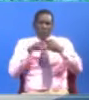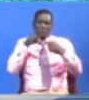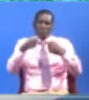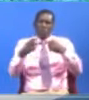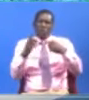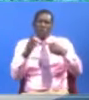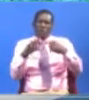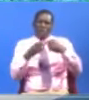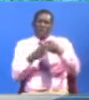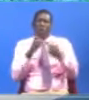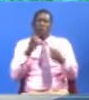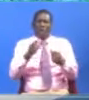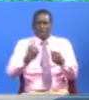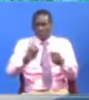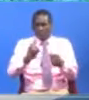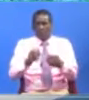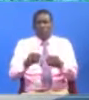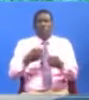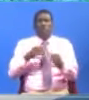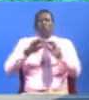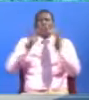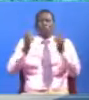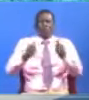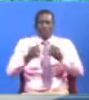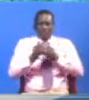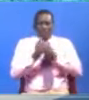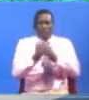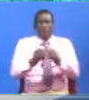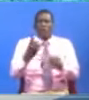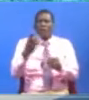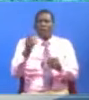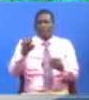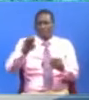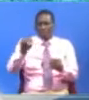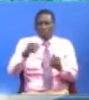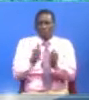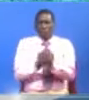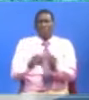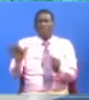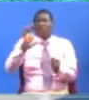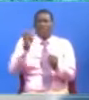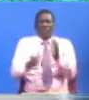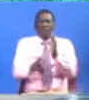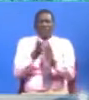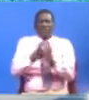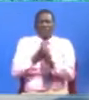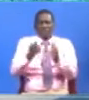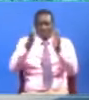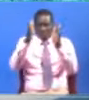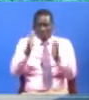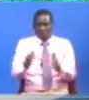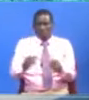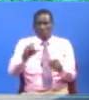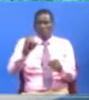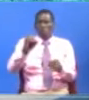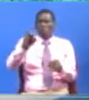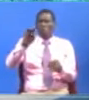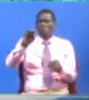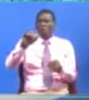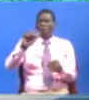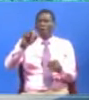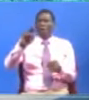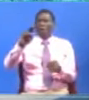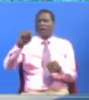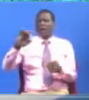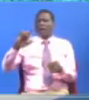seconds to set a world lead in the 100 meters, with Africa's fastest man, Ferdinand Omanyala, finishing fifth in a race